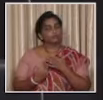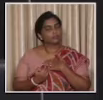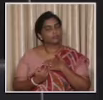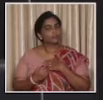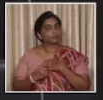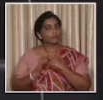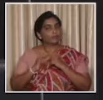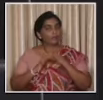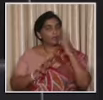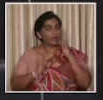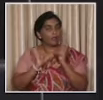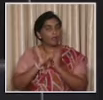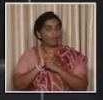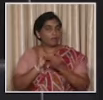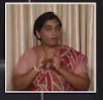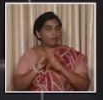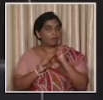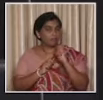debt,